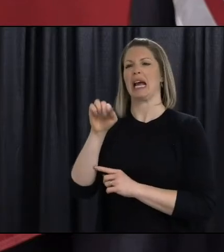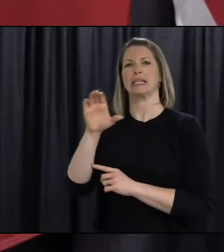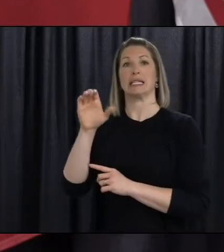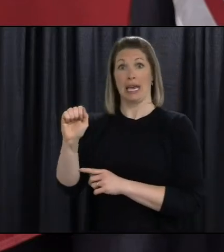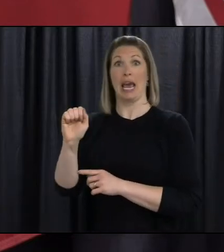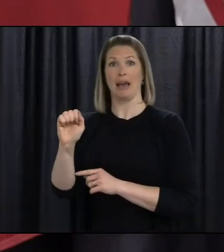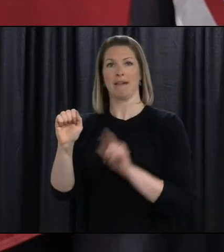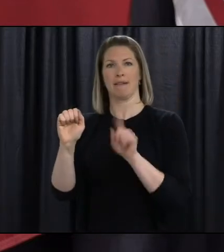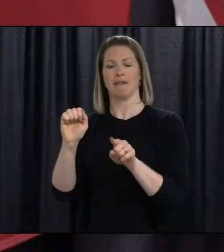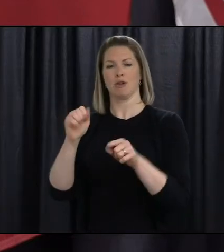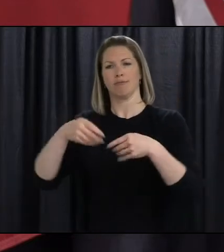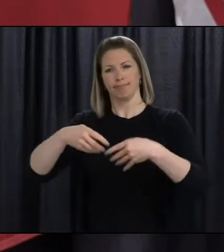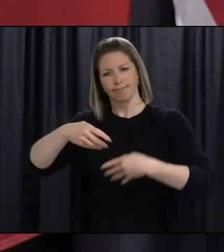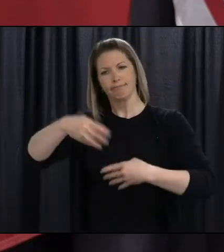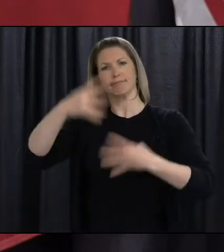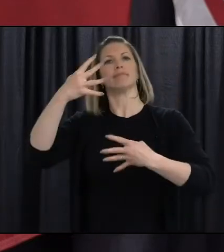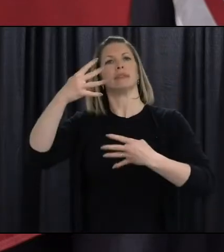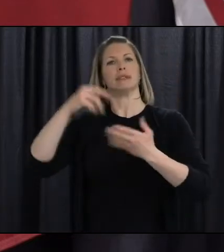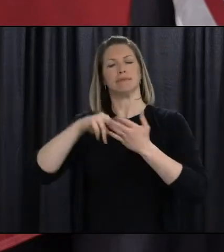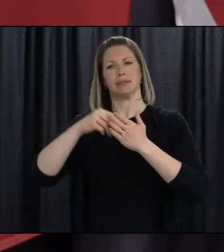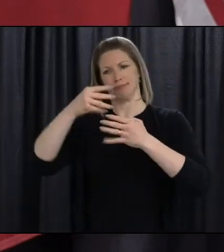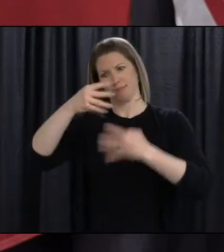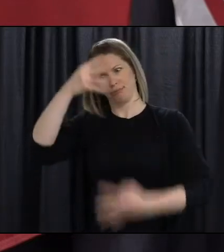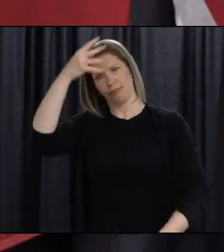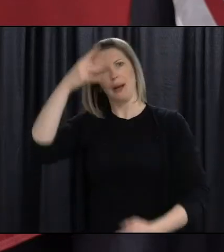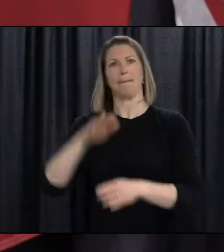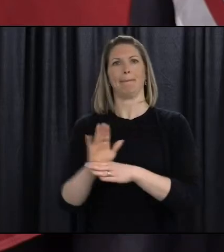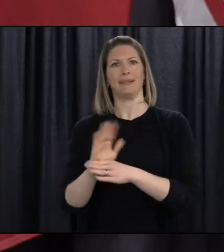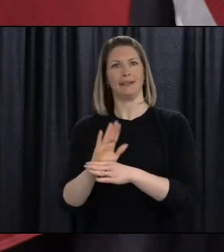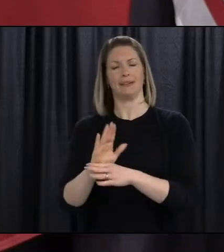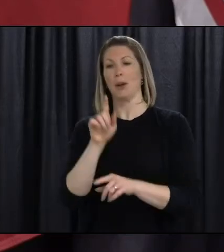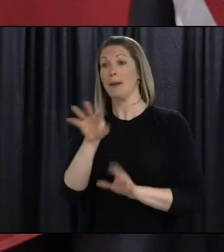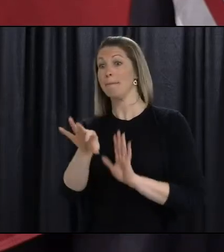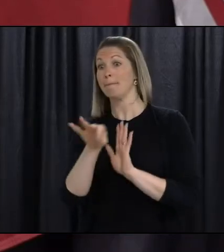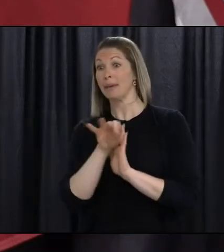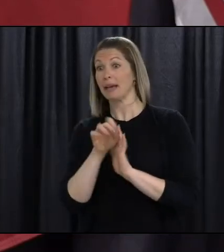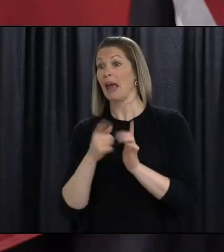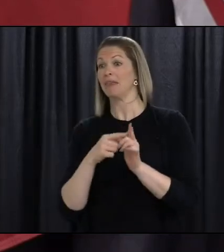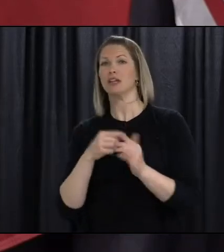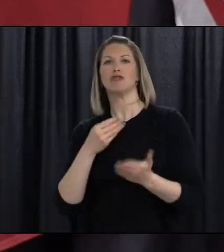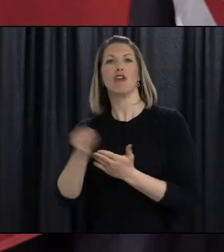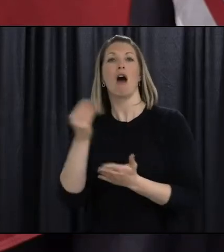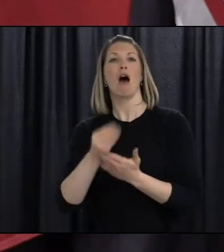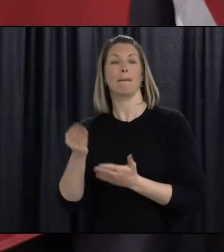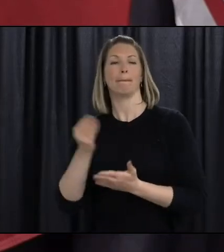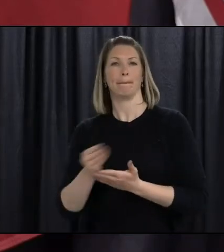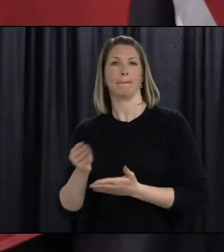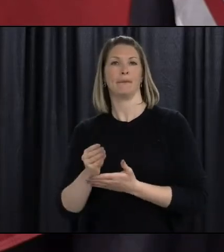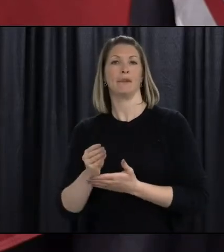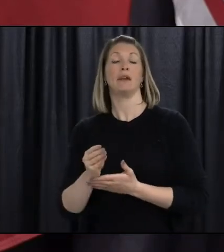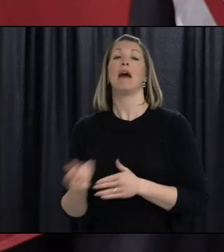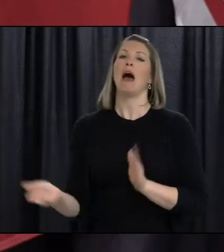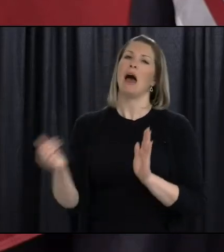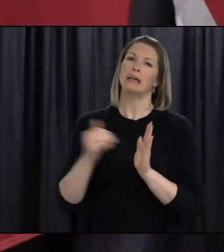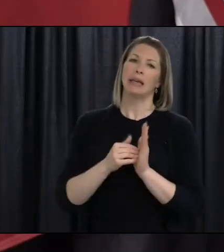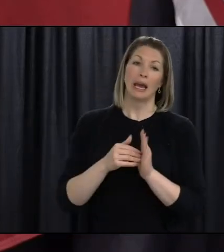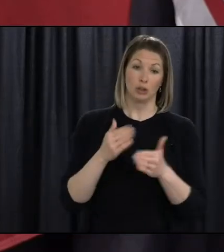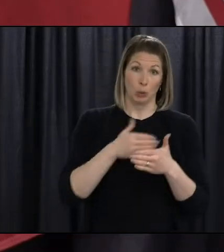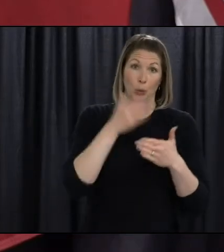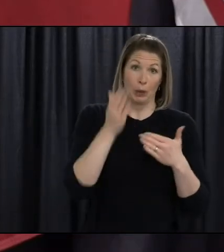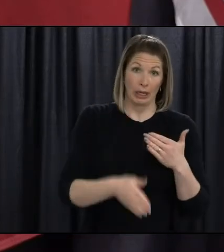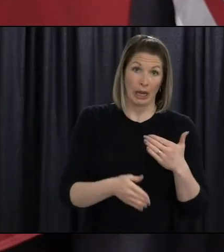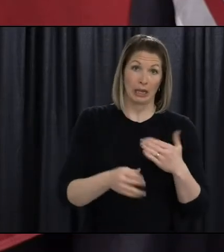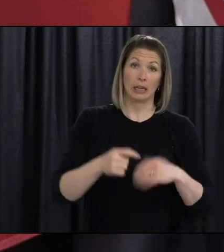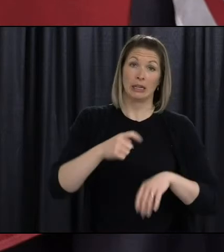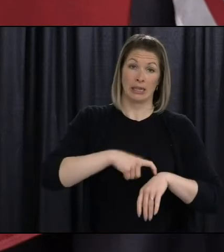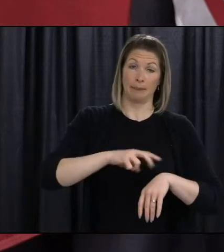the weekend, you can expect the same routine of news releases. On Saturday at 2 p.m. we will put out an update. On Sunday, likewise,